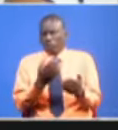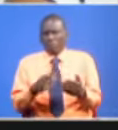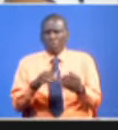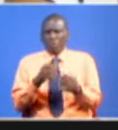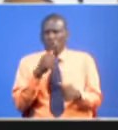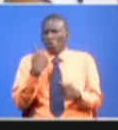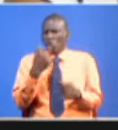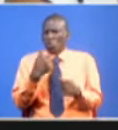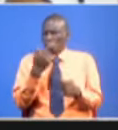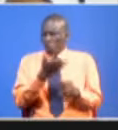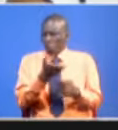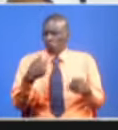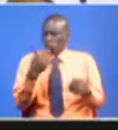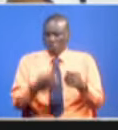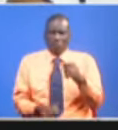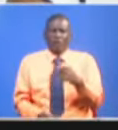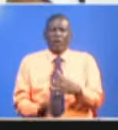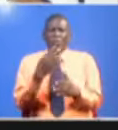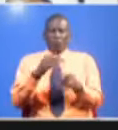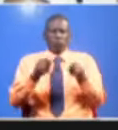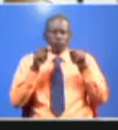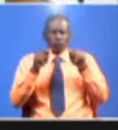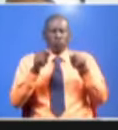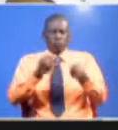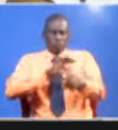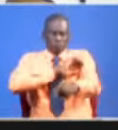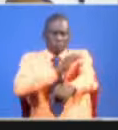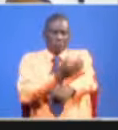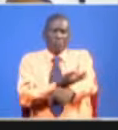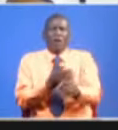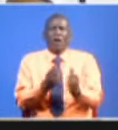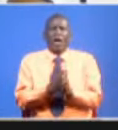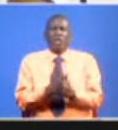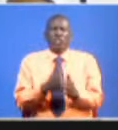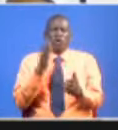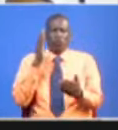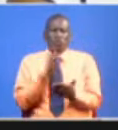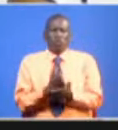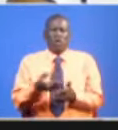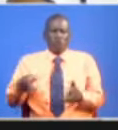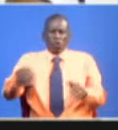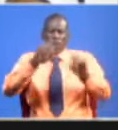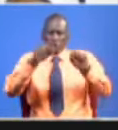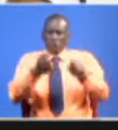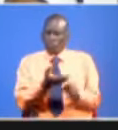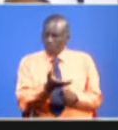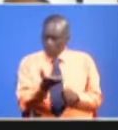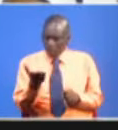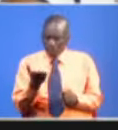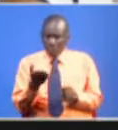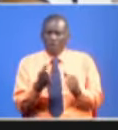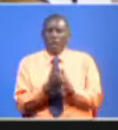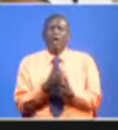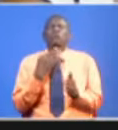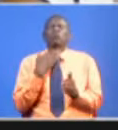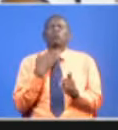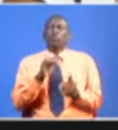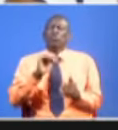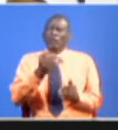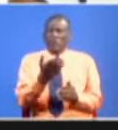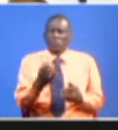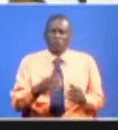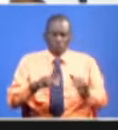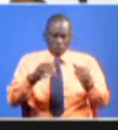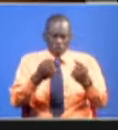come out to call truth to power. And we totally agree with them. And we want to urge them to remain bold